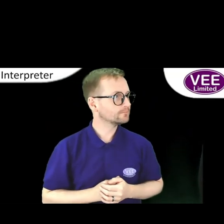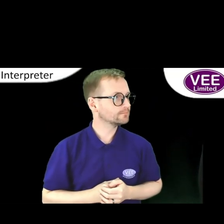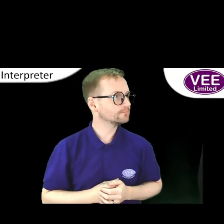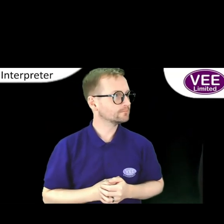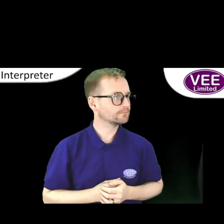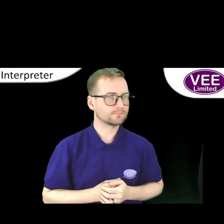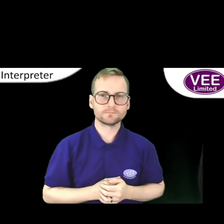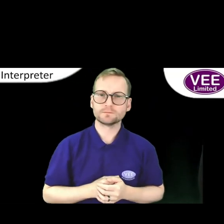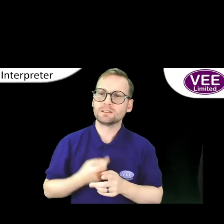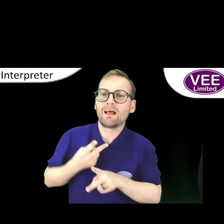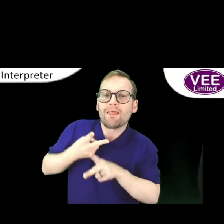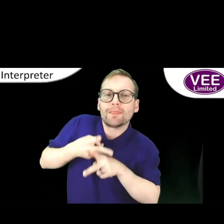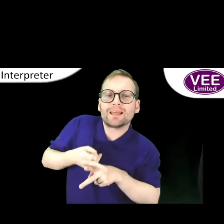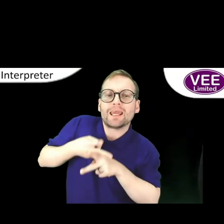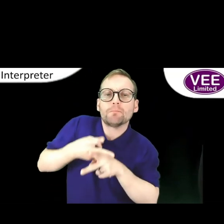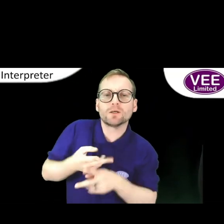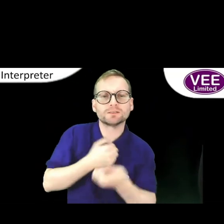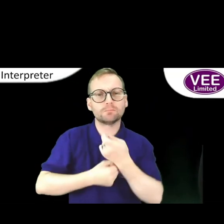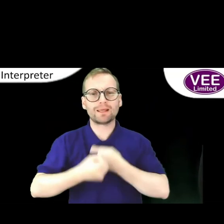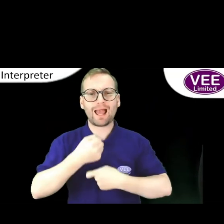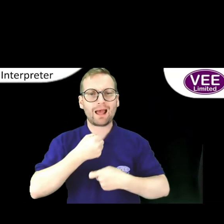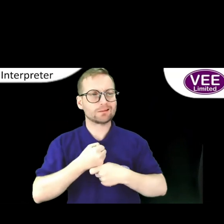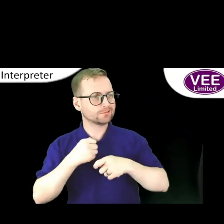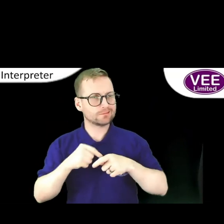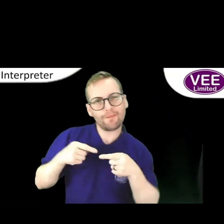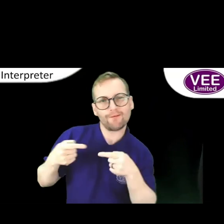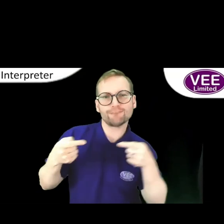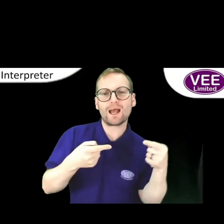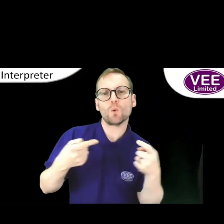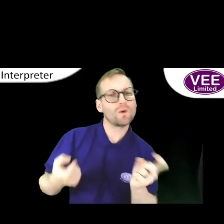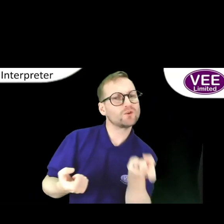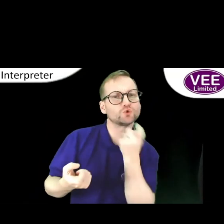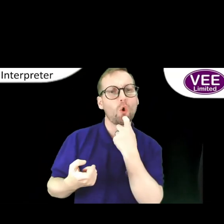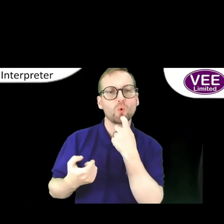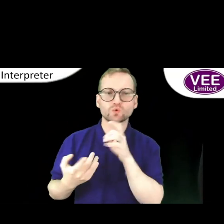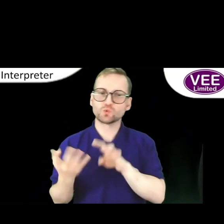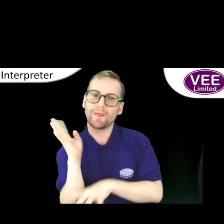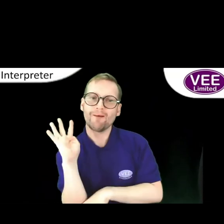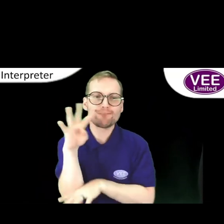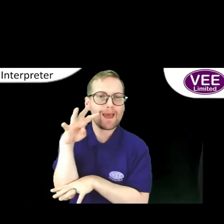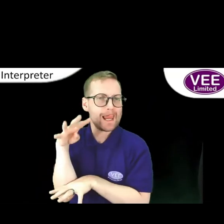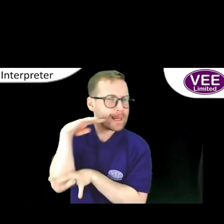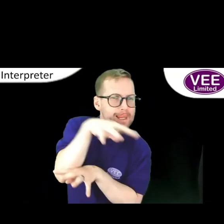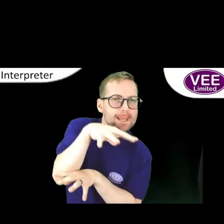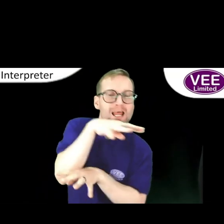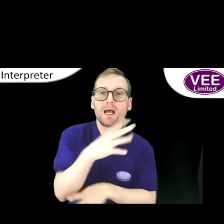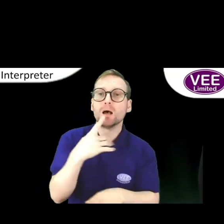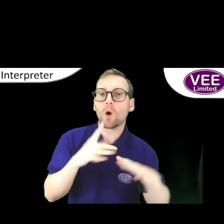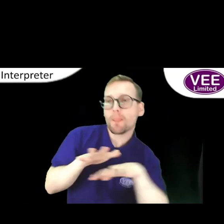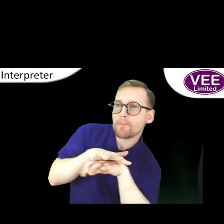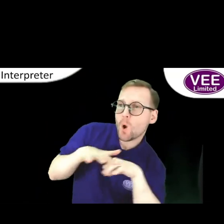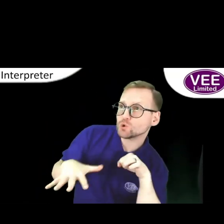The keepers soon they began their fights with stones and with their flails. But when the poachers